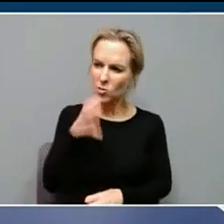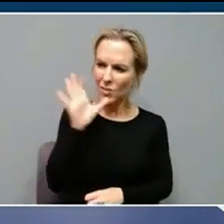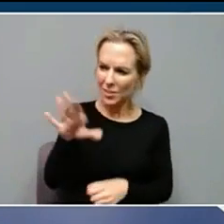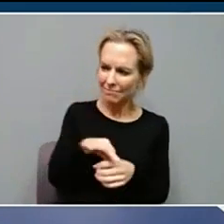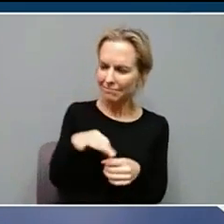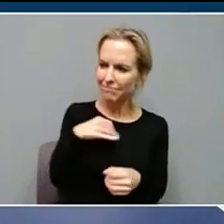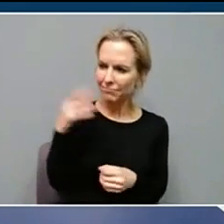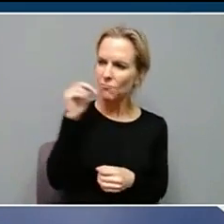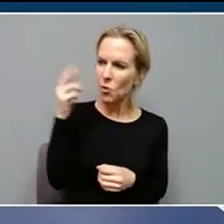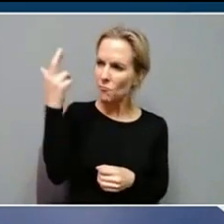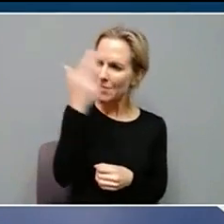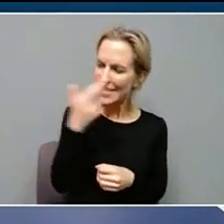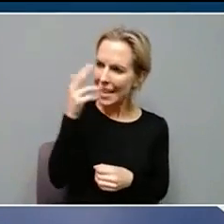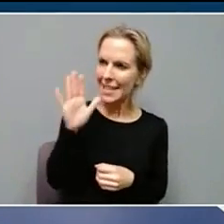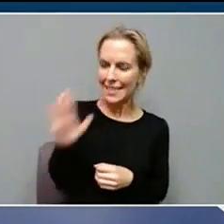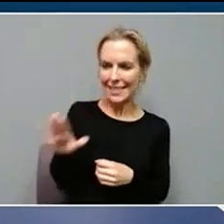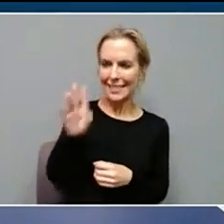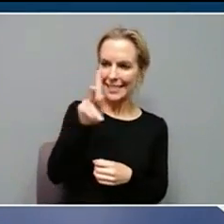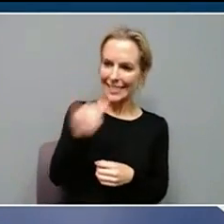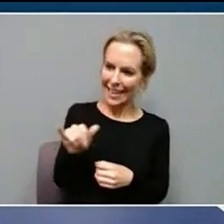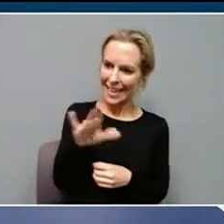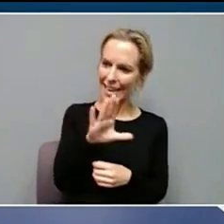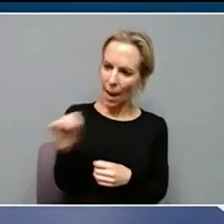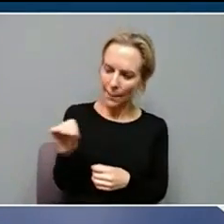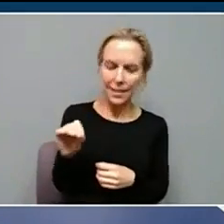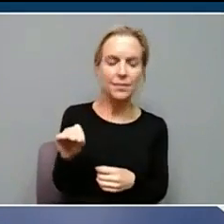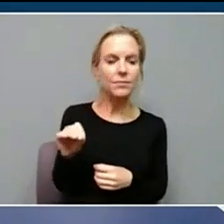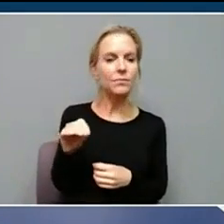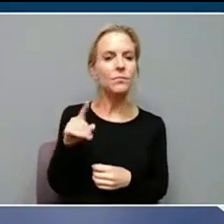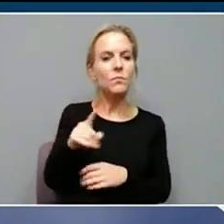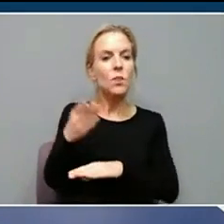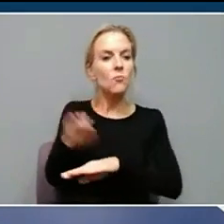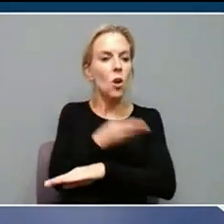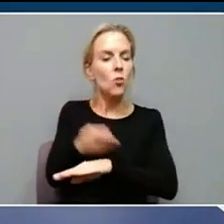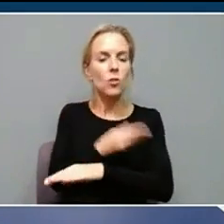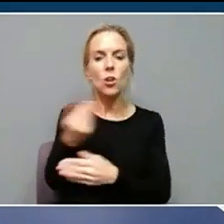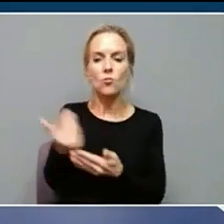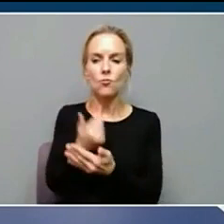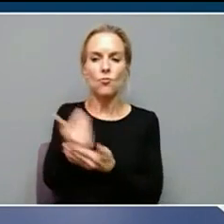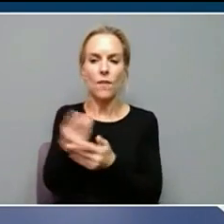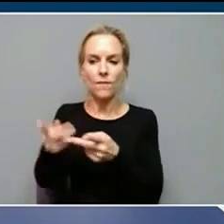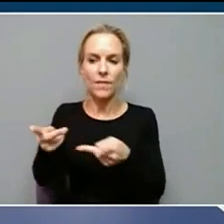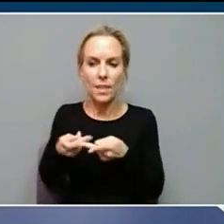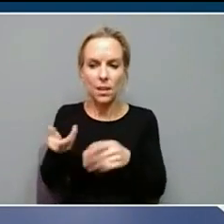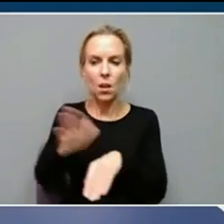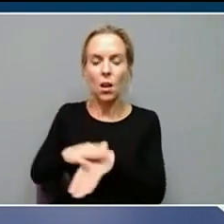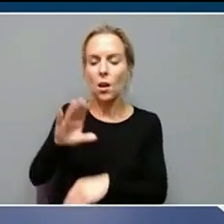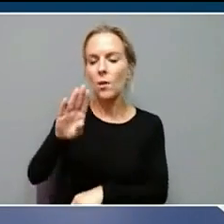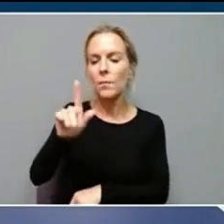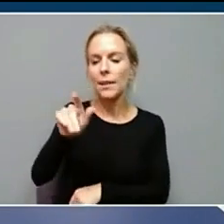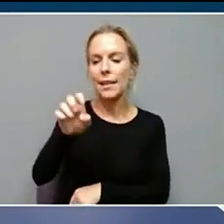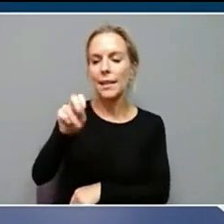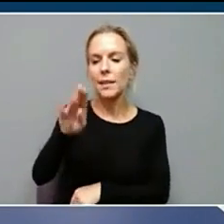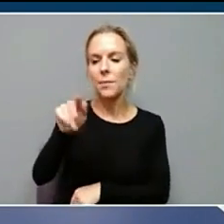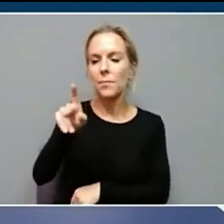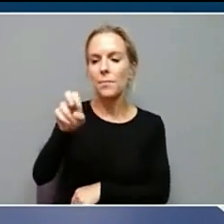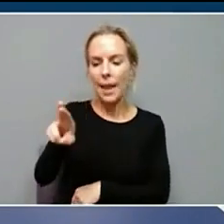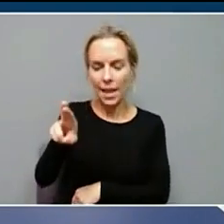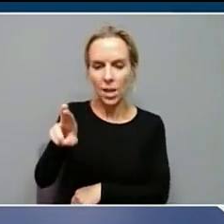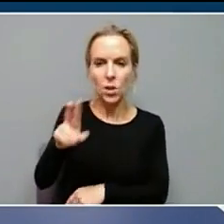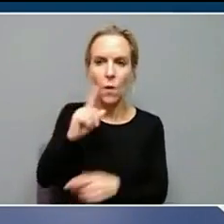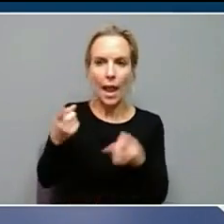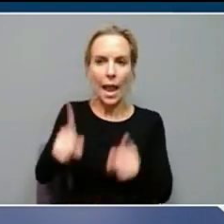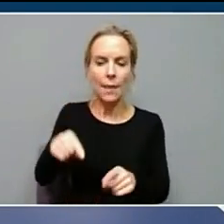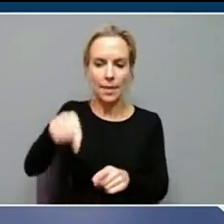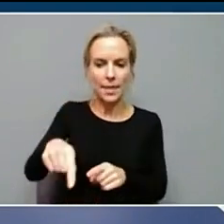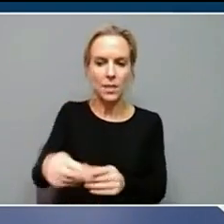this is a Kentucky company. Construction on the new facility on Blankenbaker Road is scheduled to begin this coming spring, and I look forward to